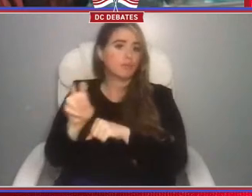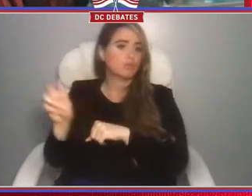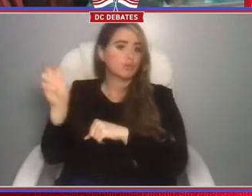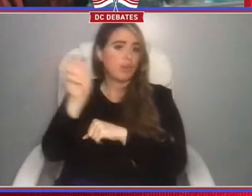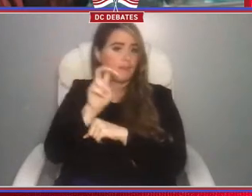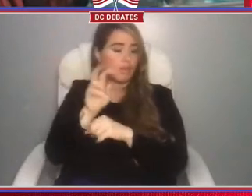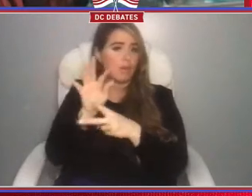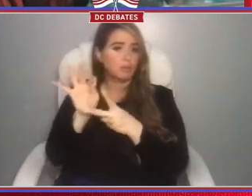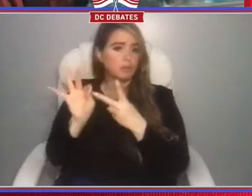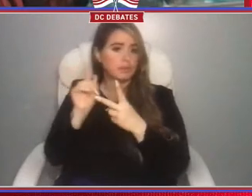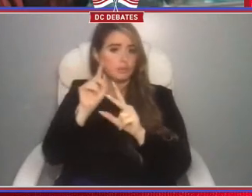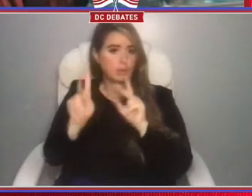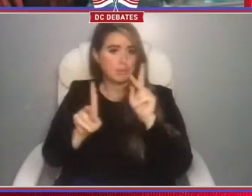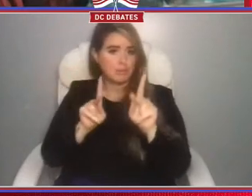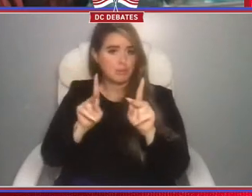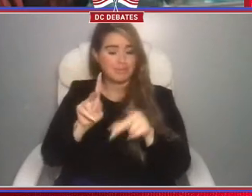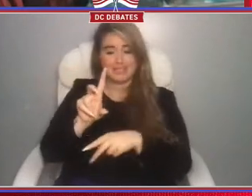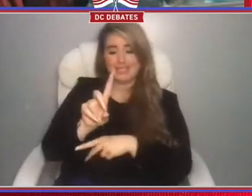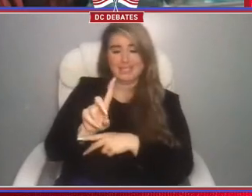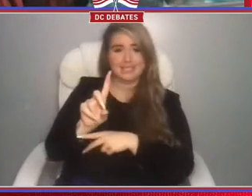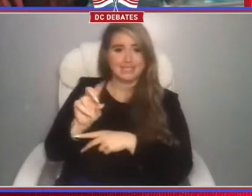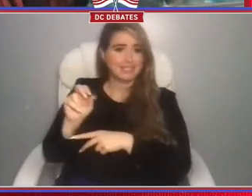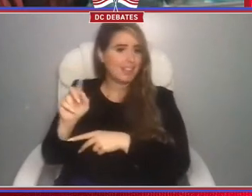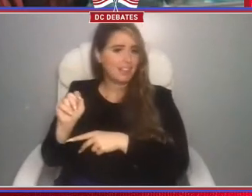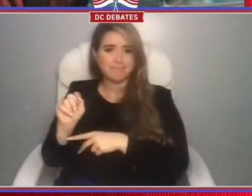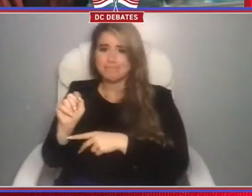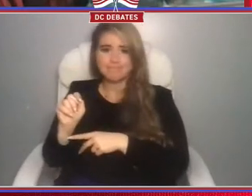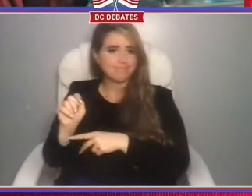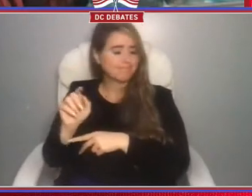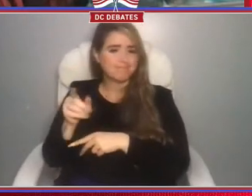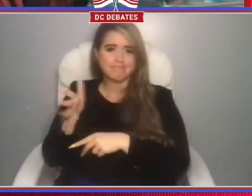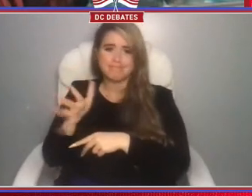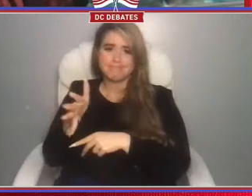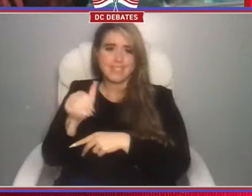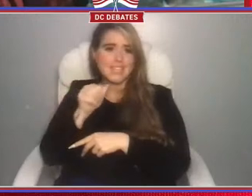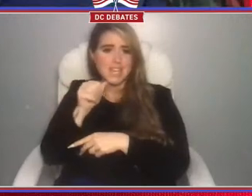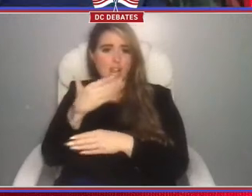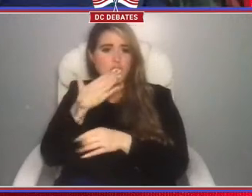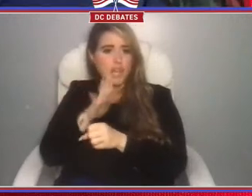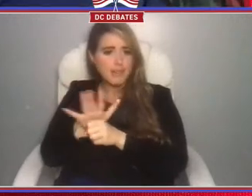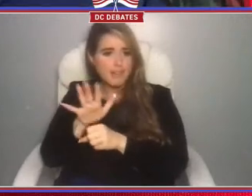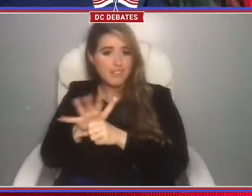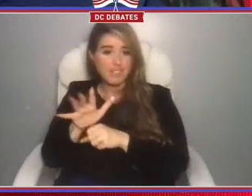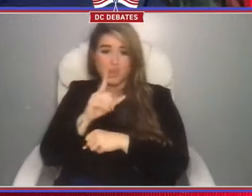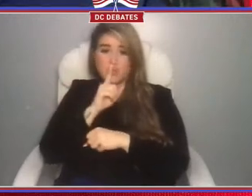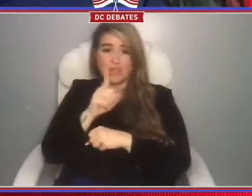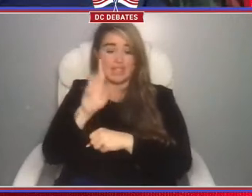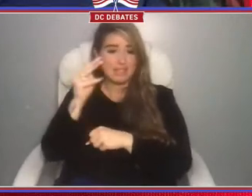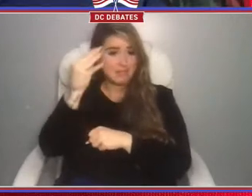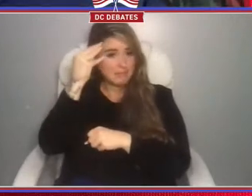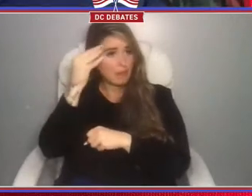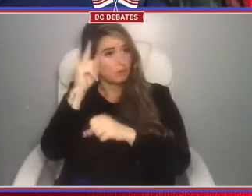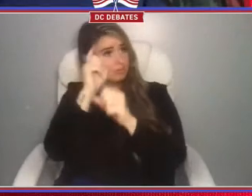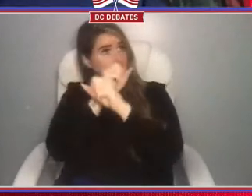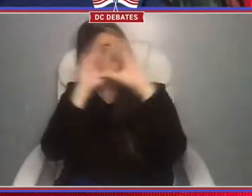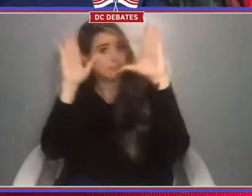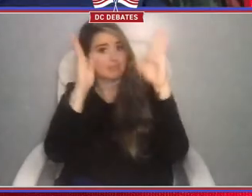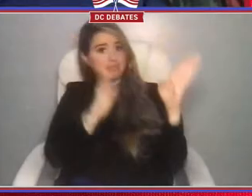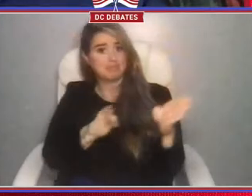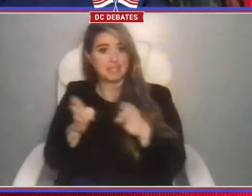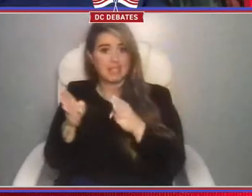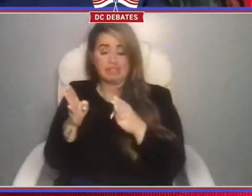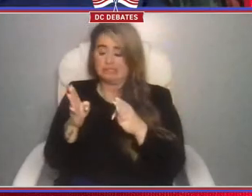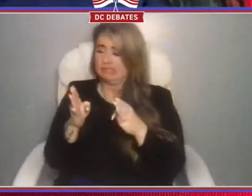efficient job of making sure we have safe streets. The mayor has this Vision Zero plan that has been one of the worst in the last, I